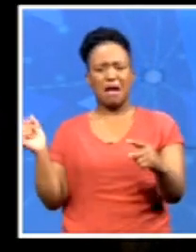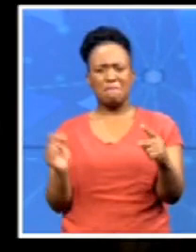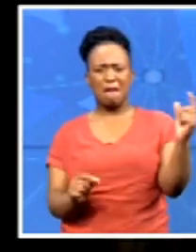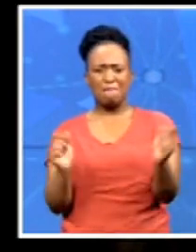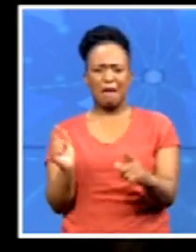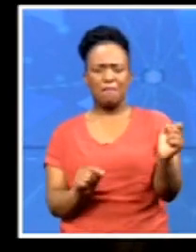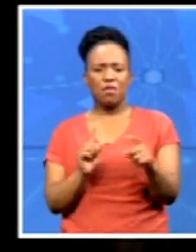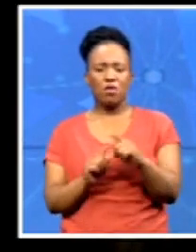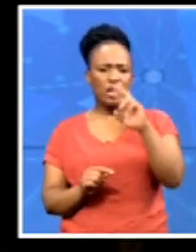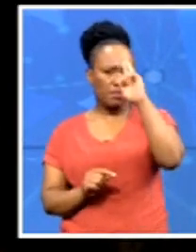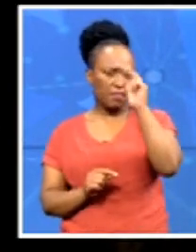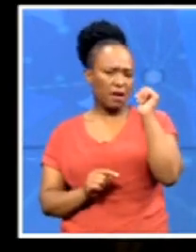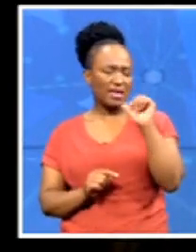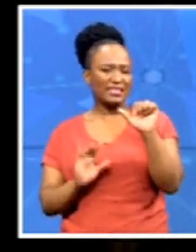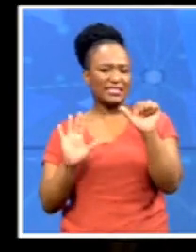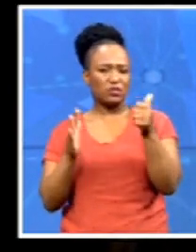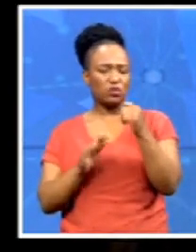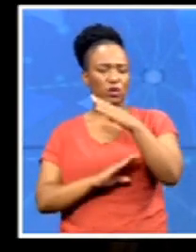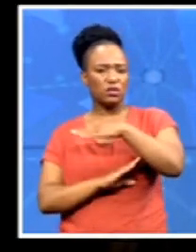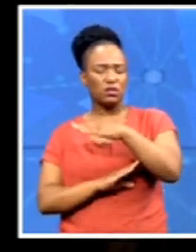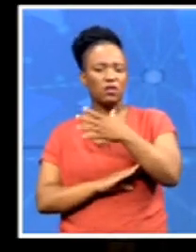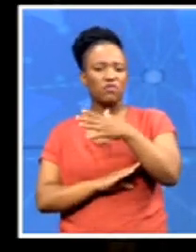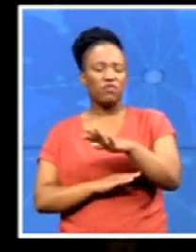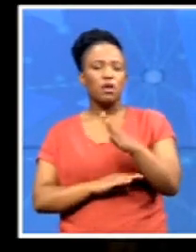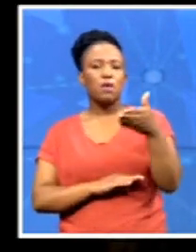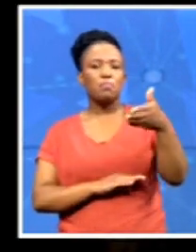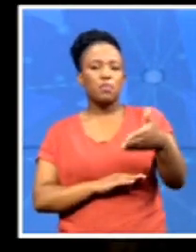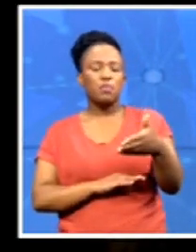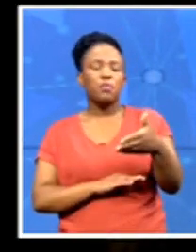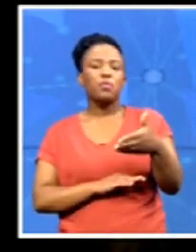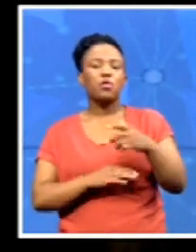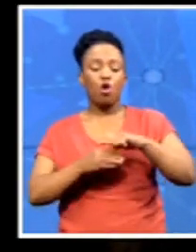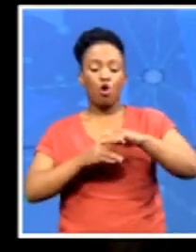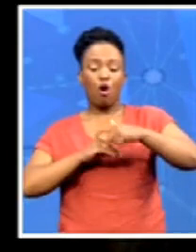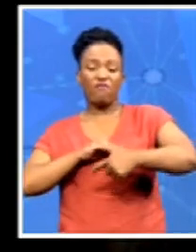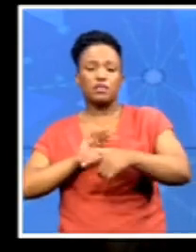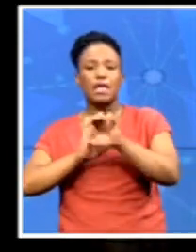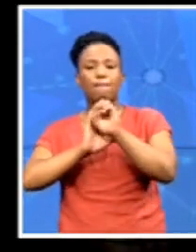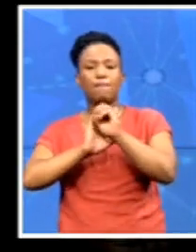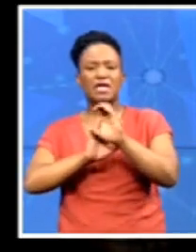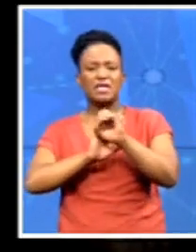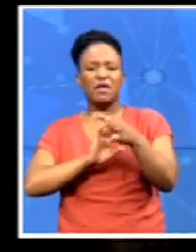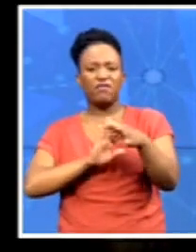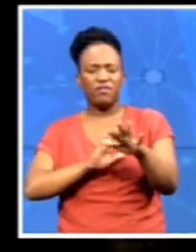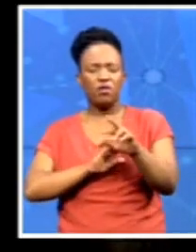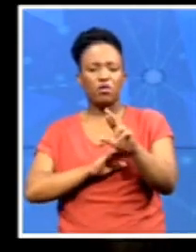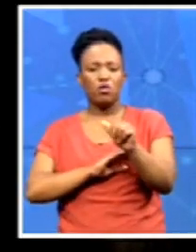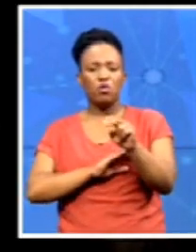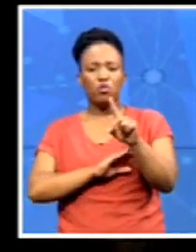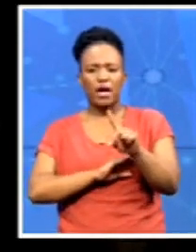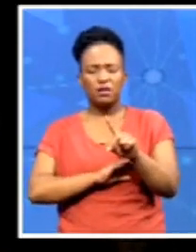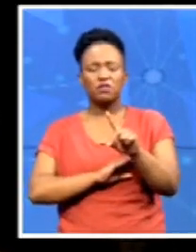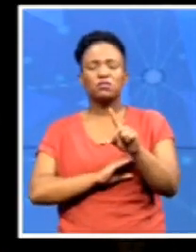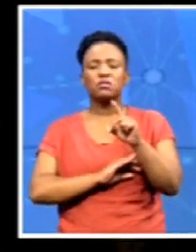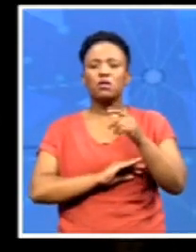attended a press conference with Randwater where they had indicated that they'd completed maintenance on those two pipelines that